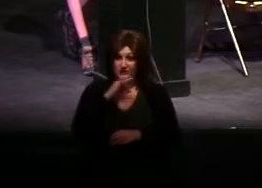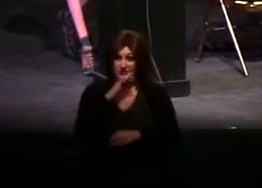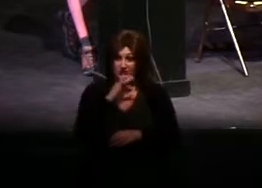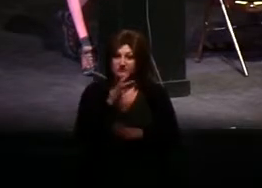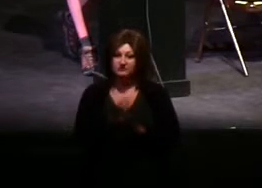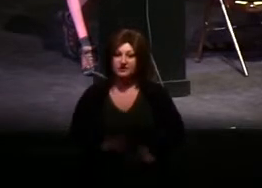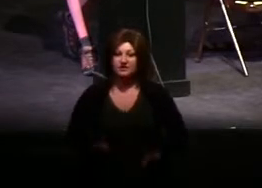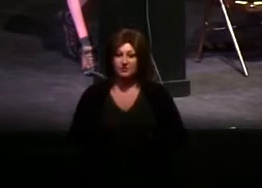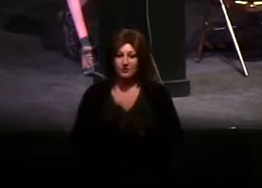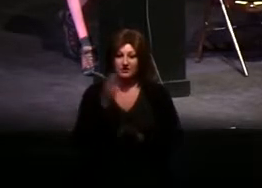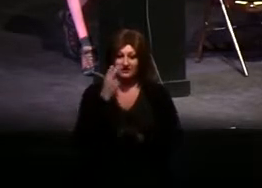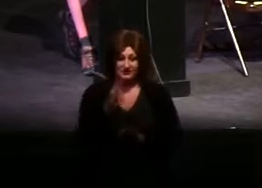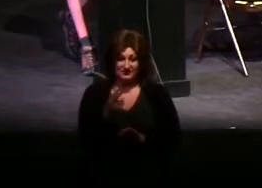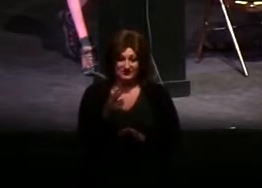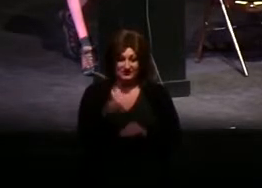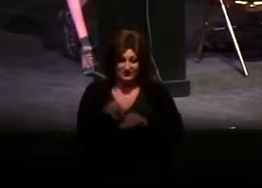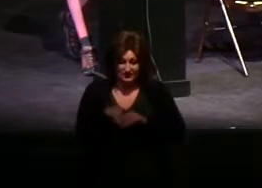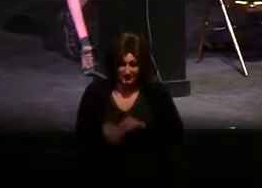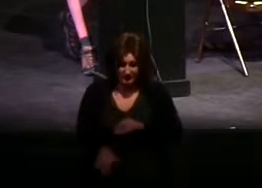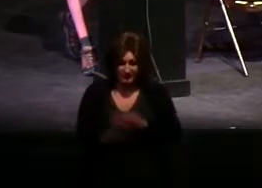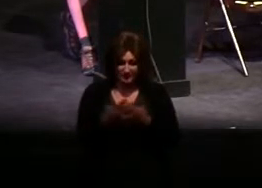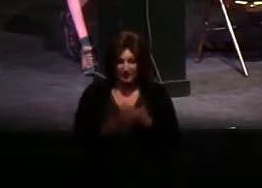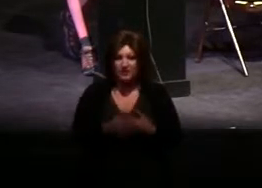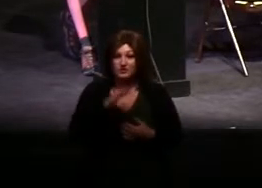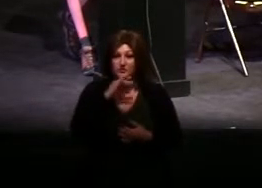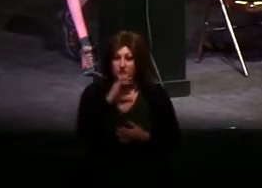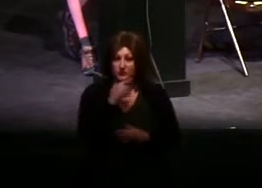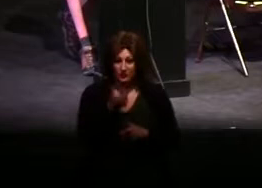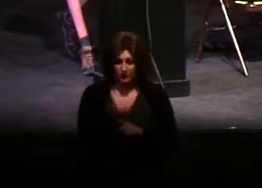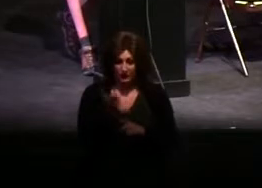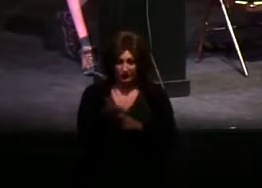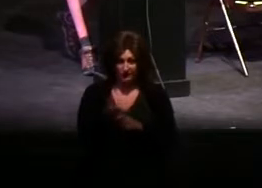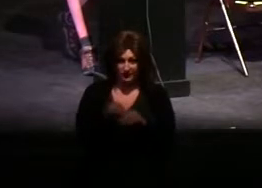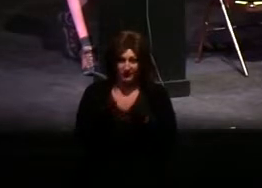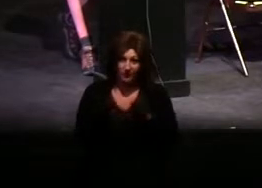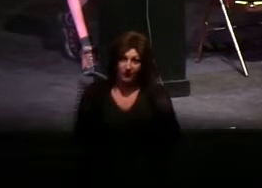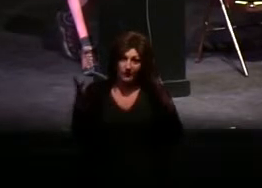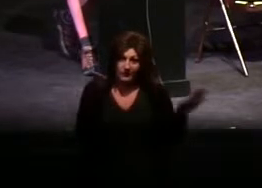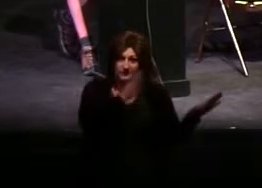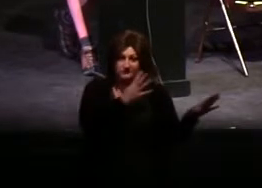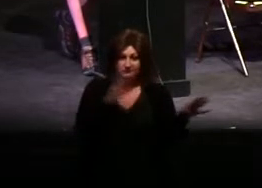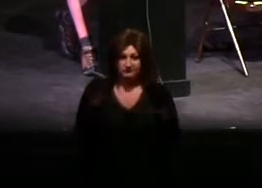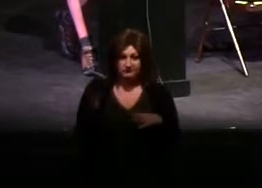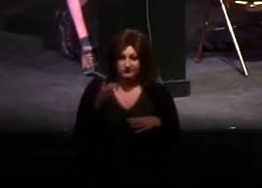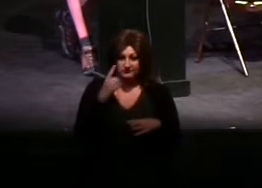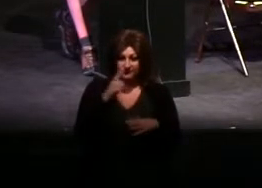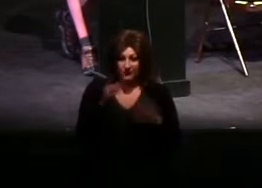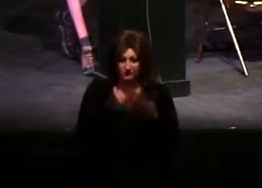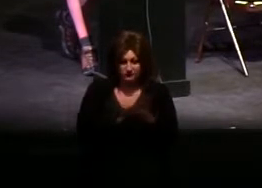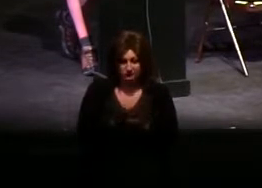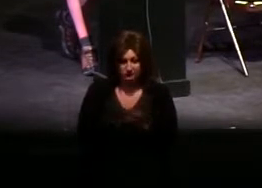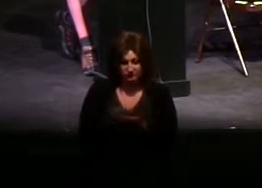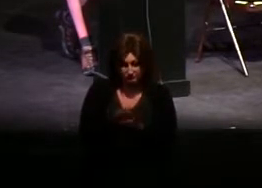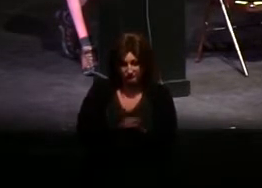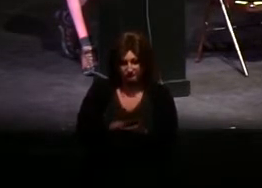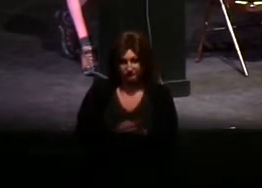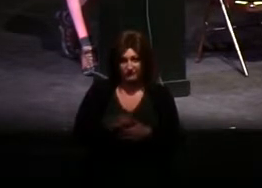It's important, you see, that I spill the blood on the soil, in the open air, in order to cleanse the earth."